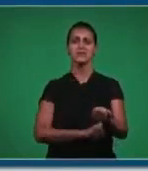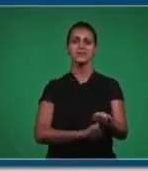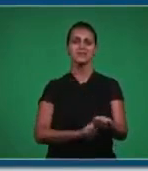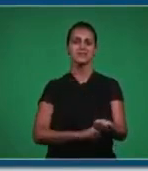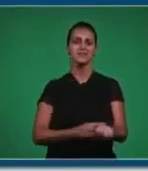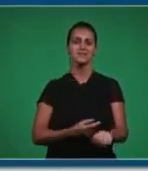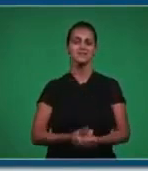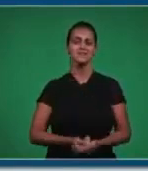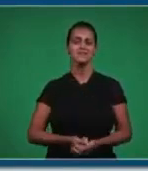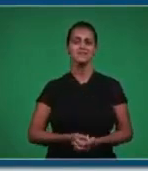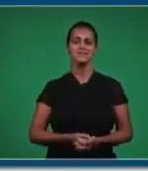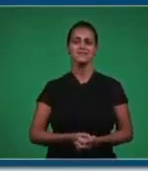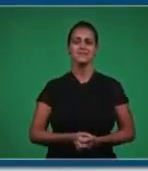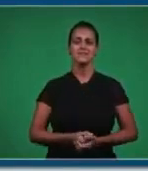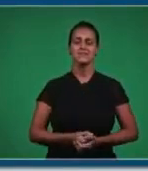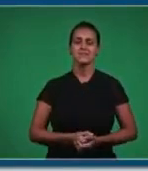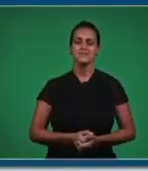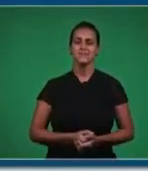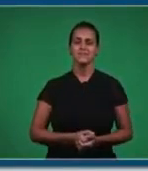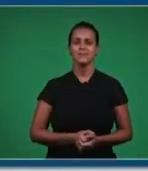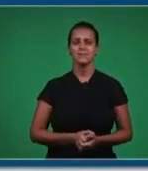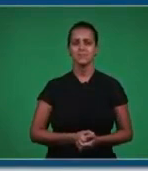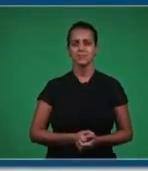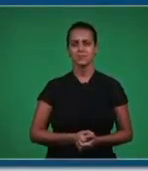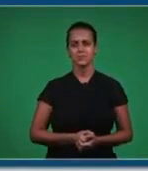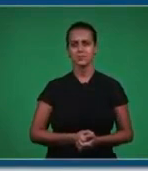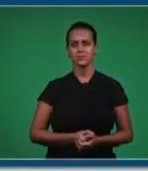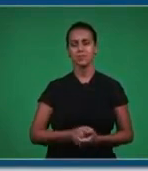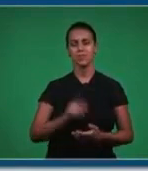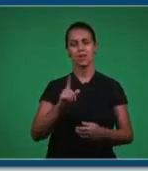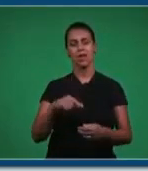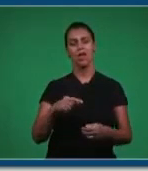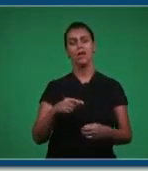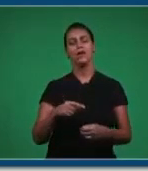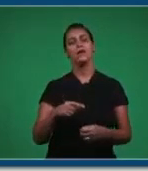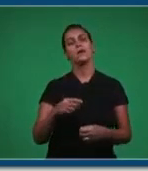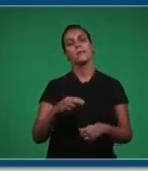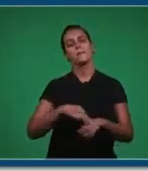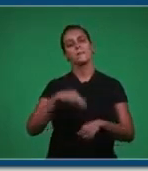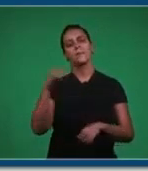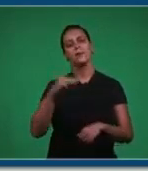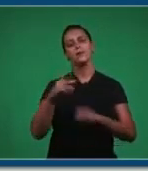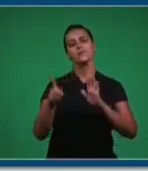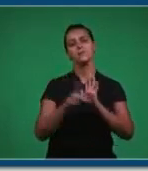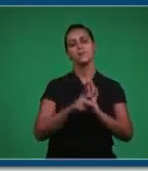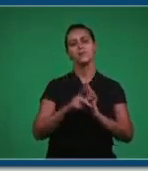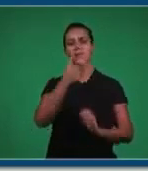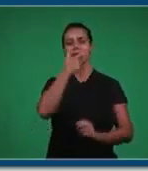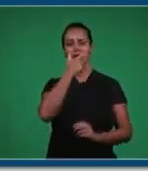master in periodontia, is a master in prosthesis,